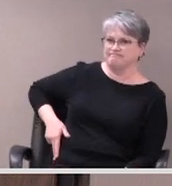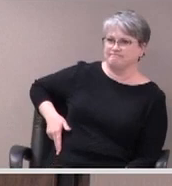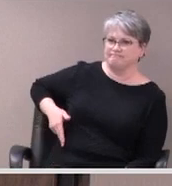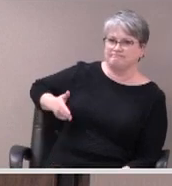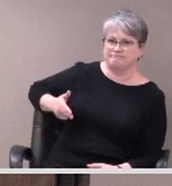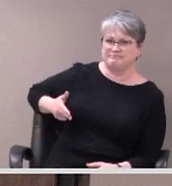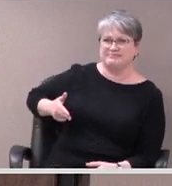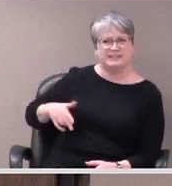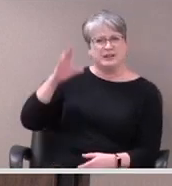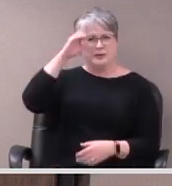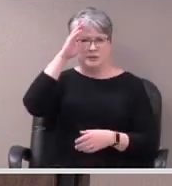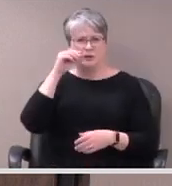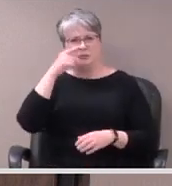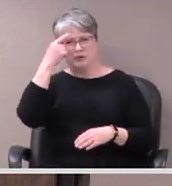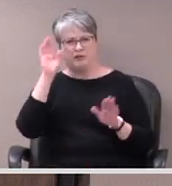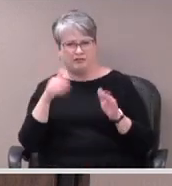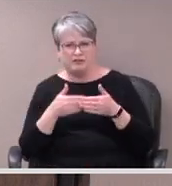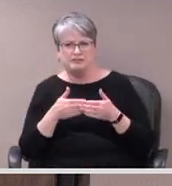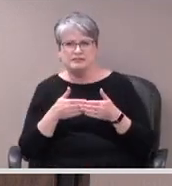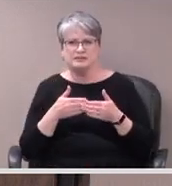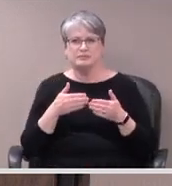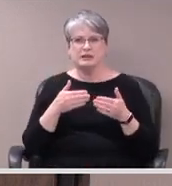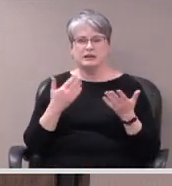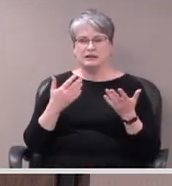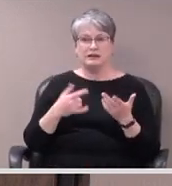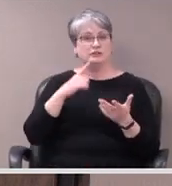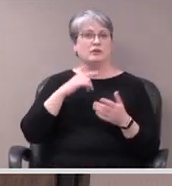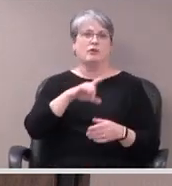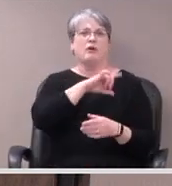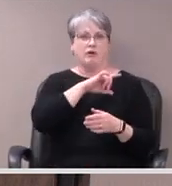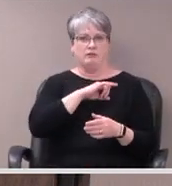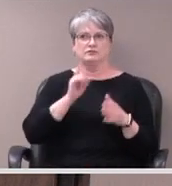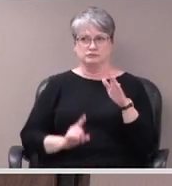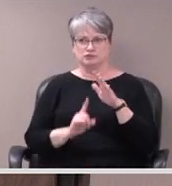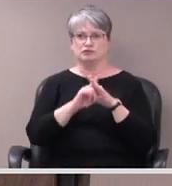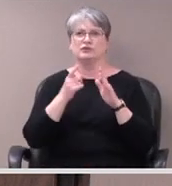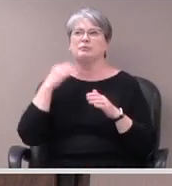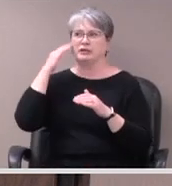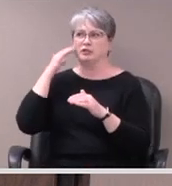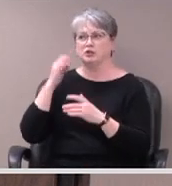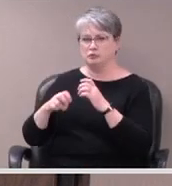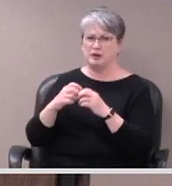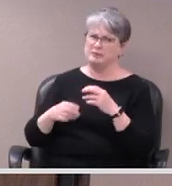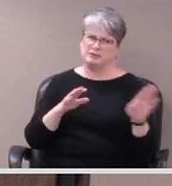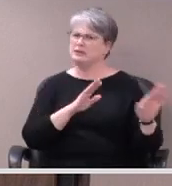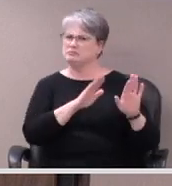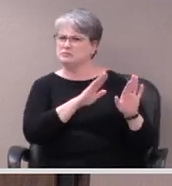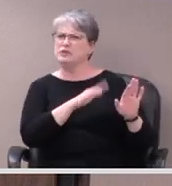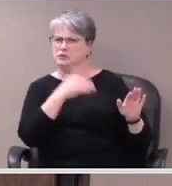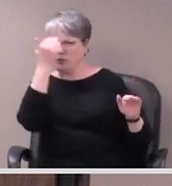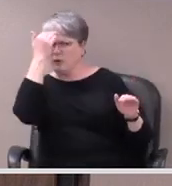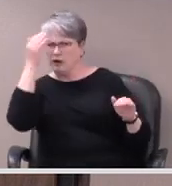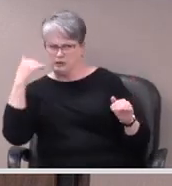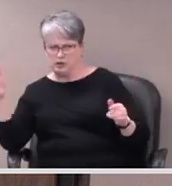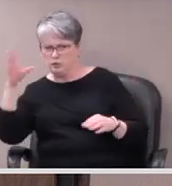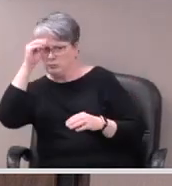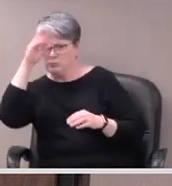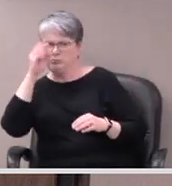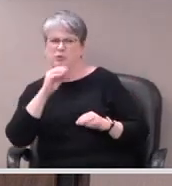has autism. Luckily, an officer showed up who knew the boy and his problems and told the other officer to put his gun